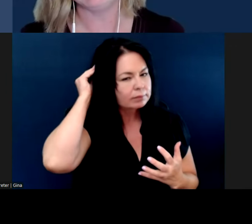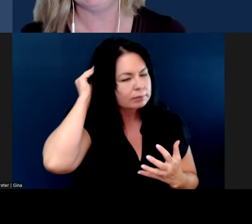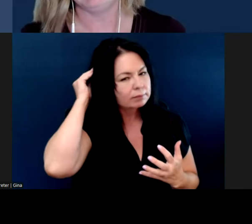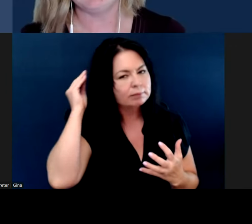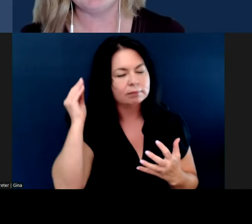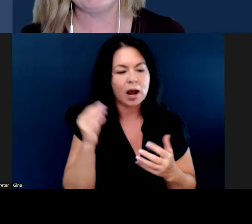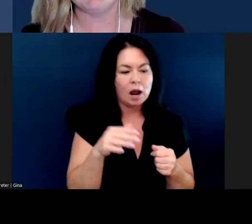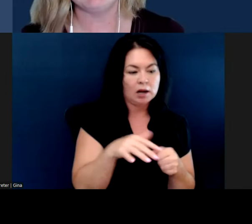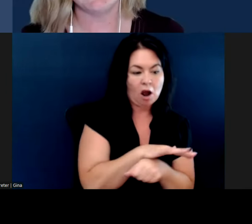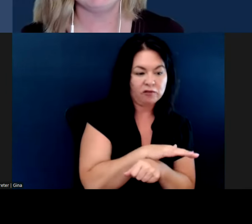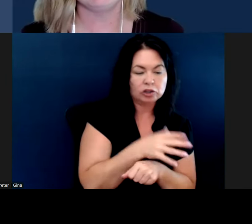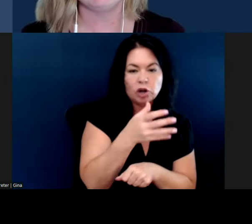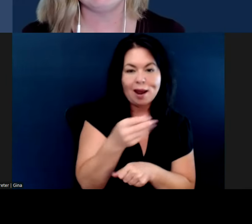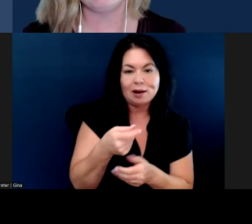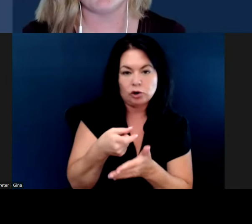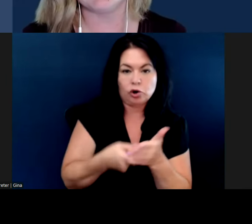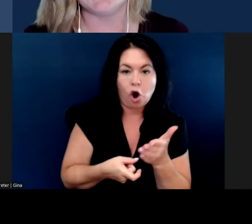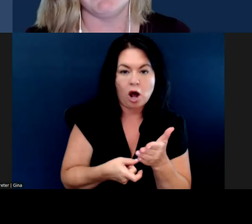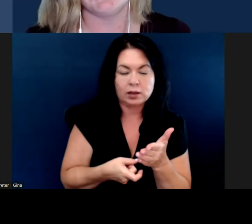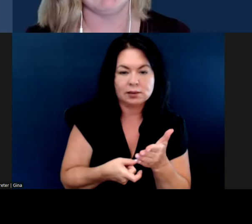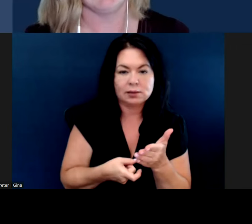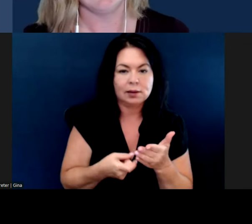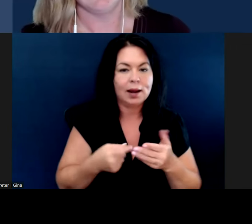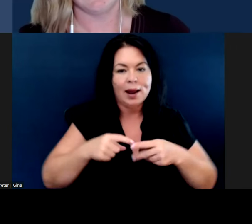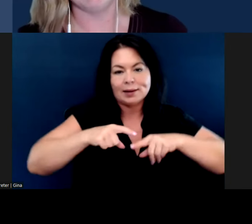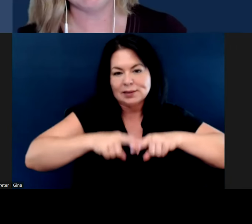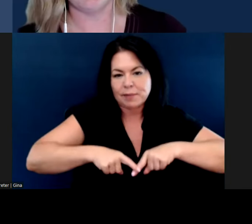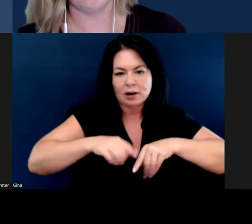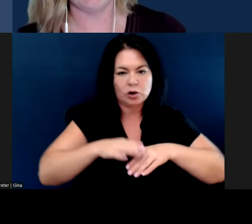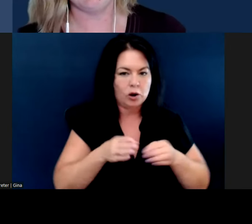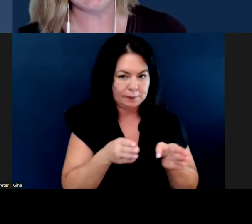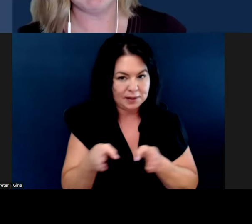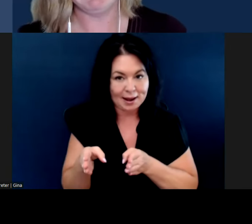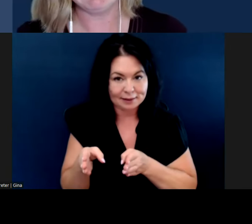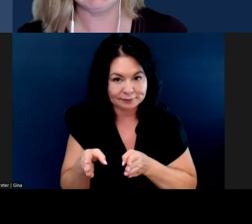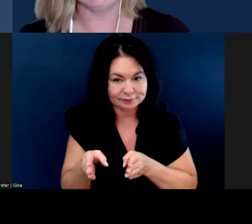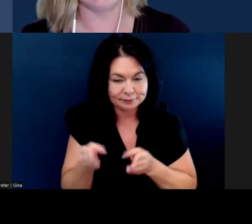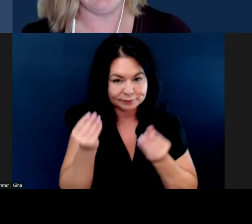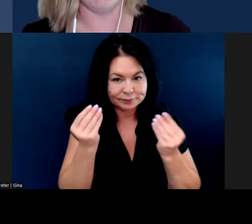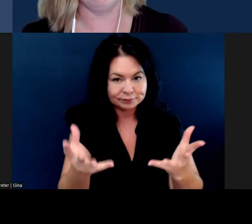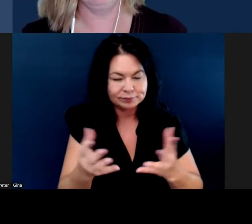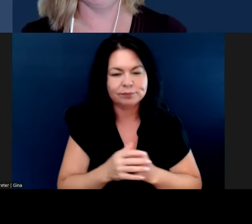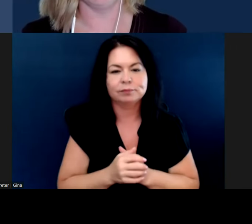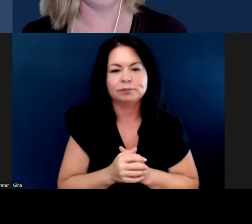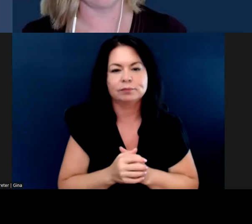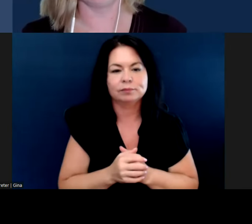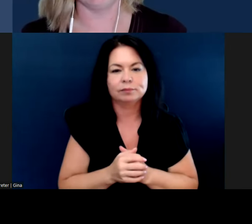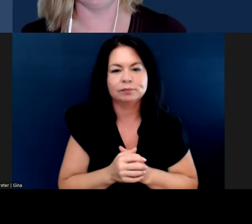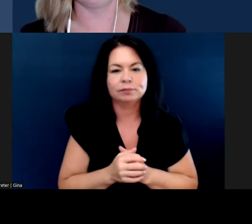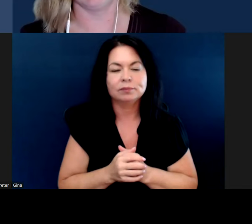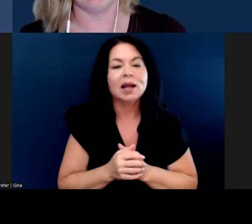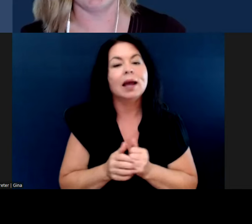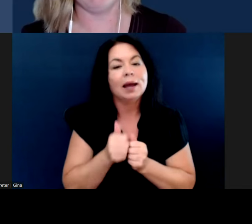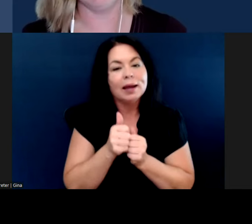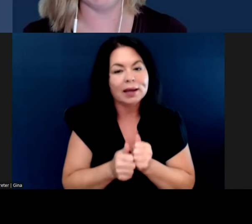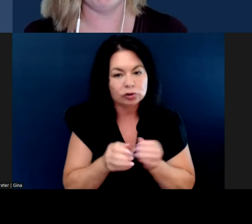plans and for your situation. So each plan is going to have a list of drugs that it's